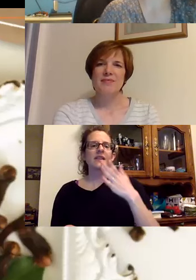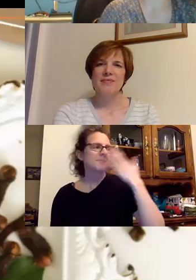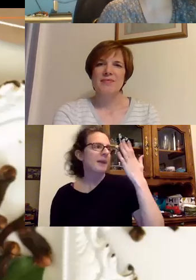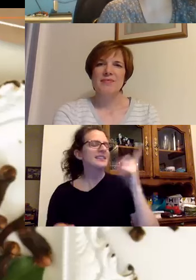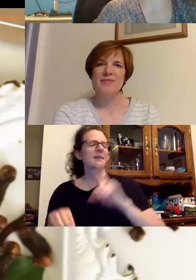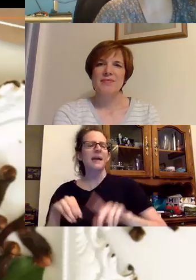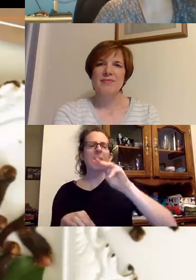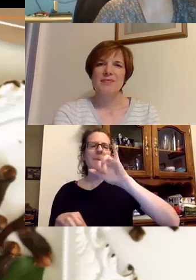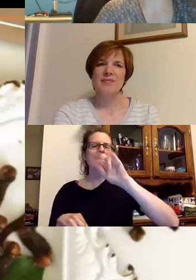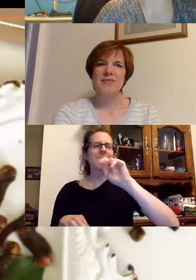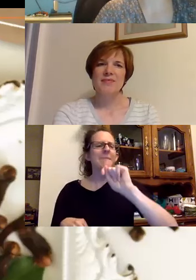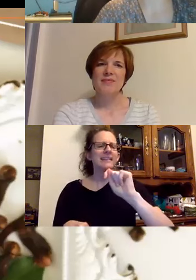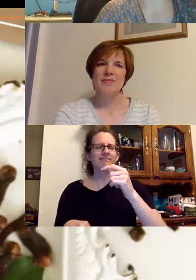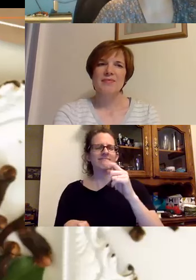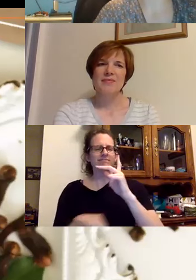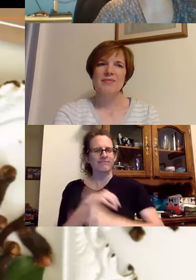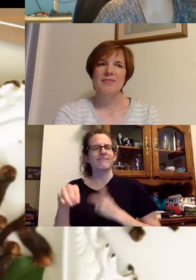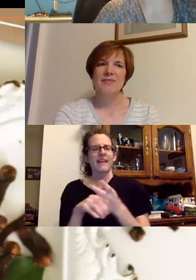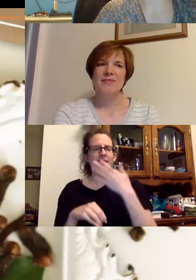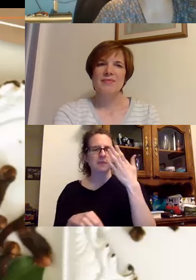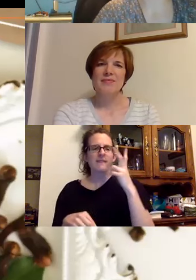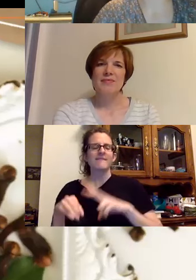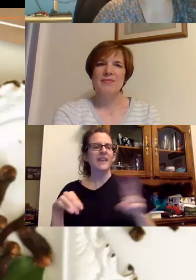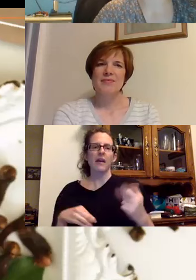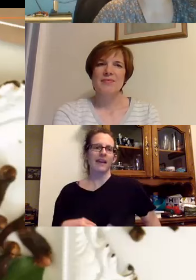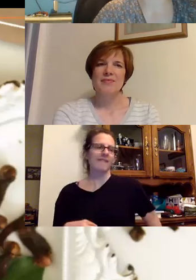minty aroma, very